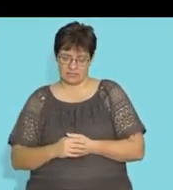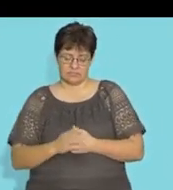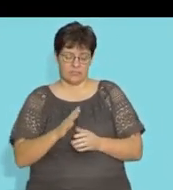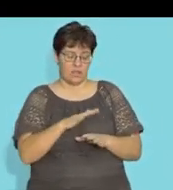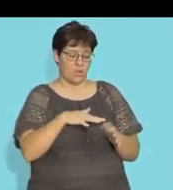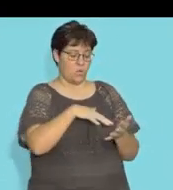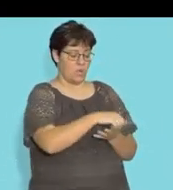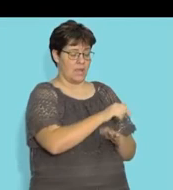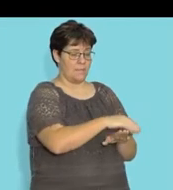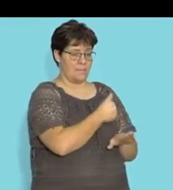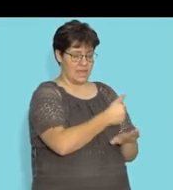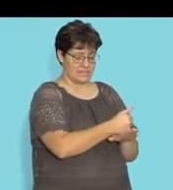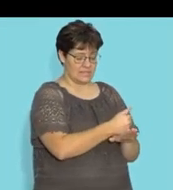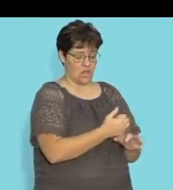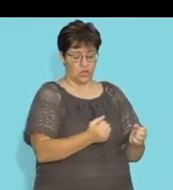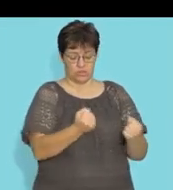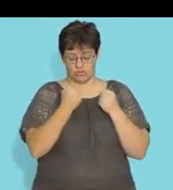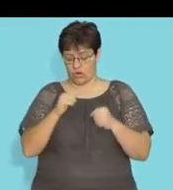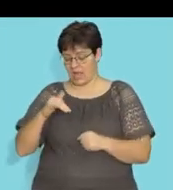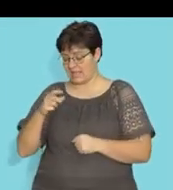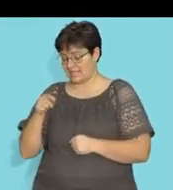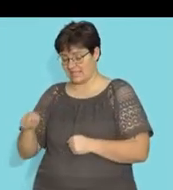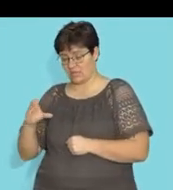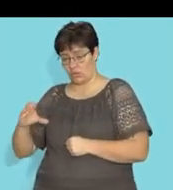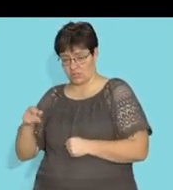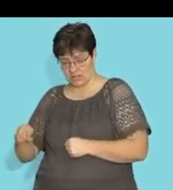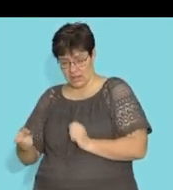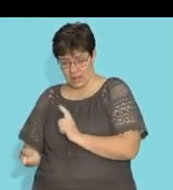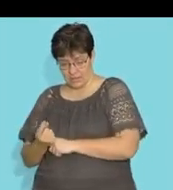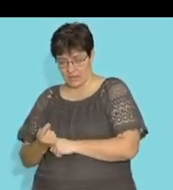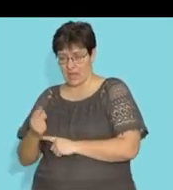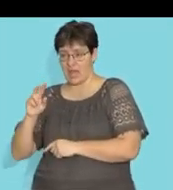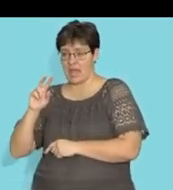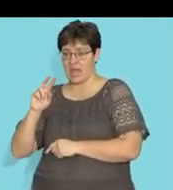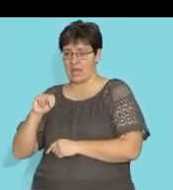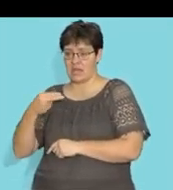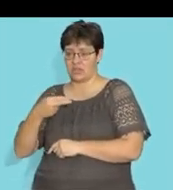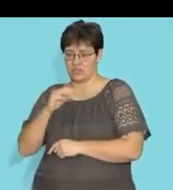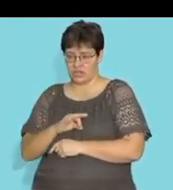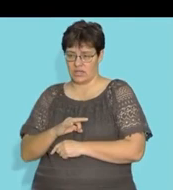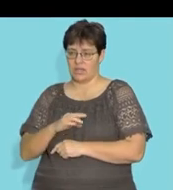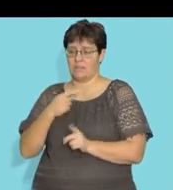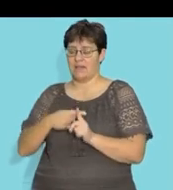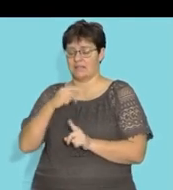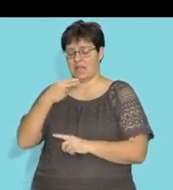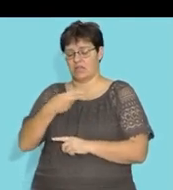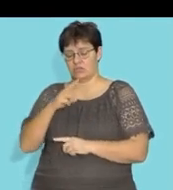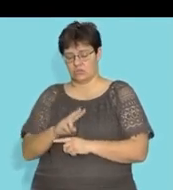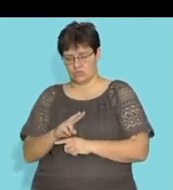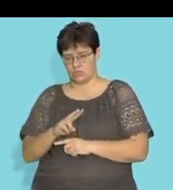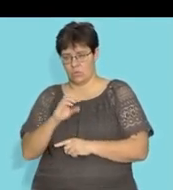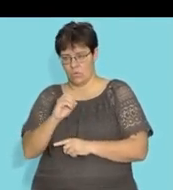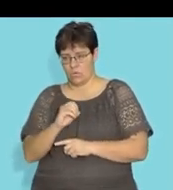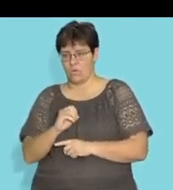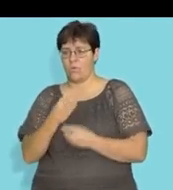When we look at a weak base, it will form a strong conjugate acid, the NH3, H2, and then